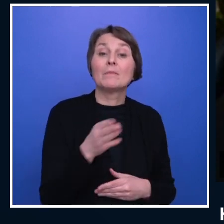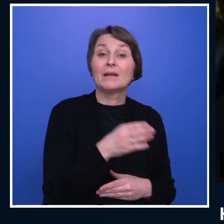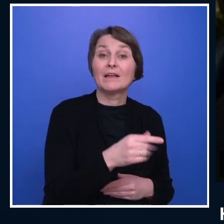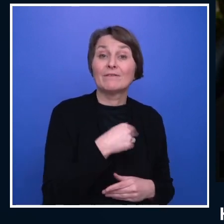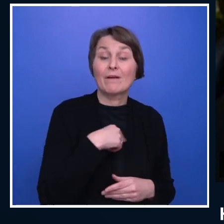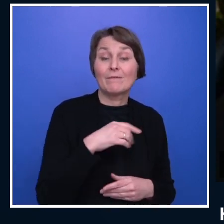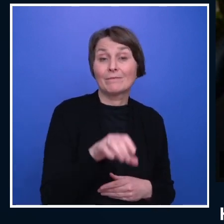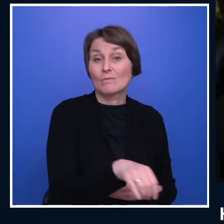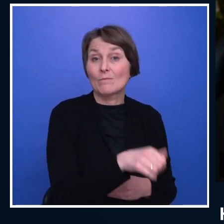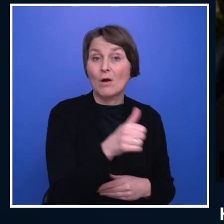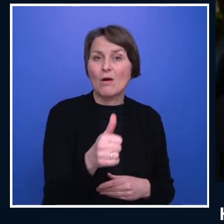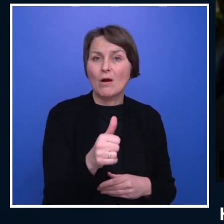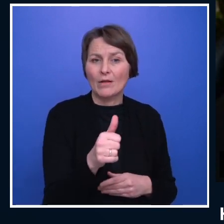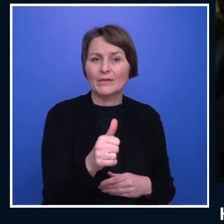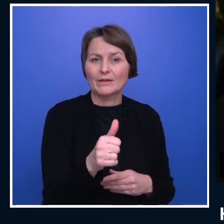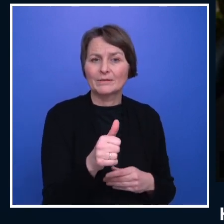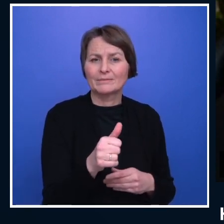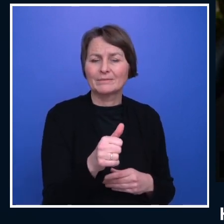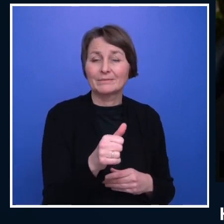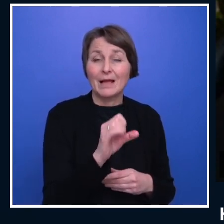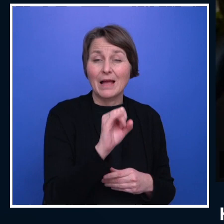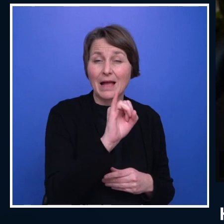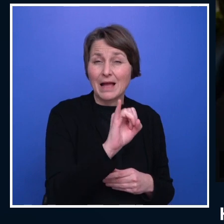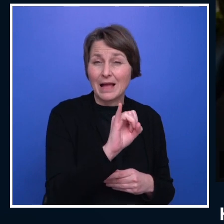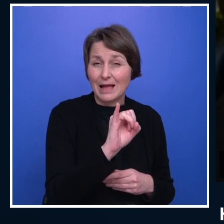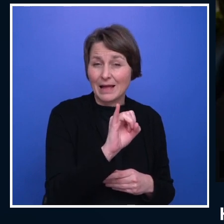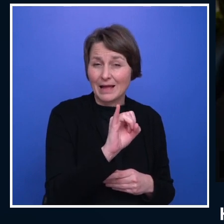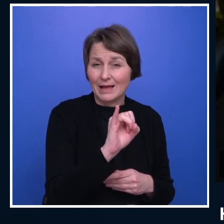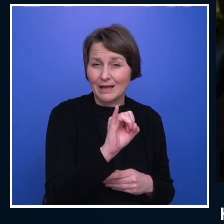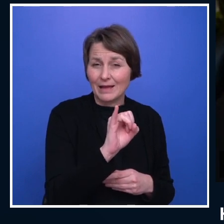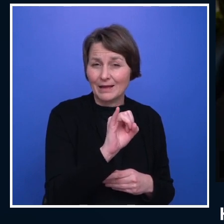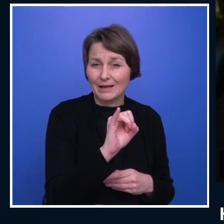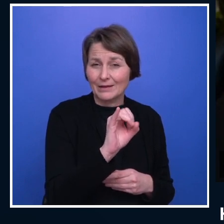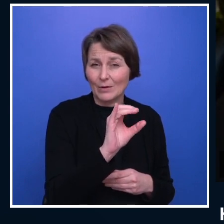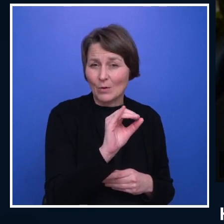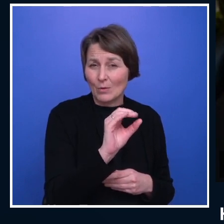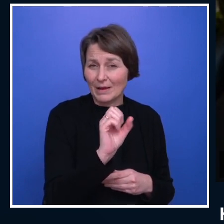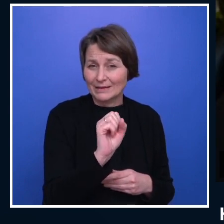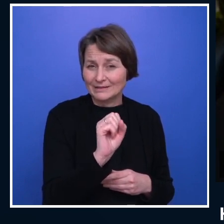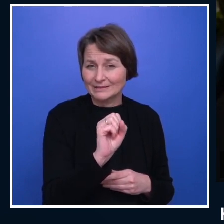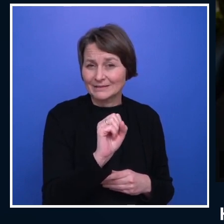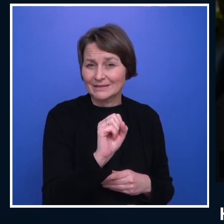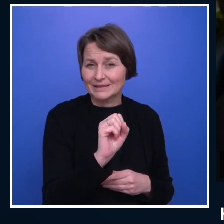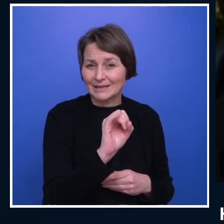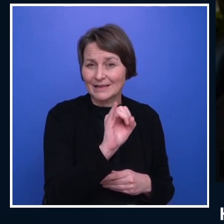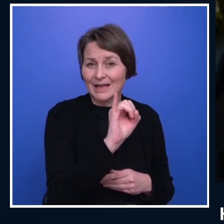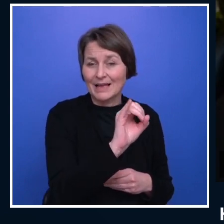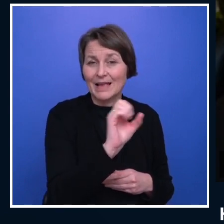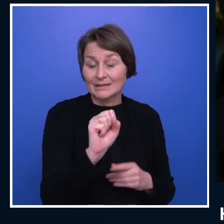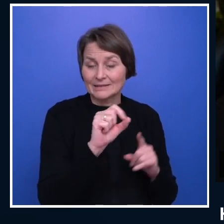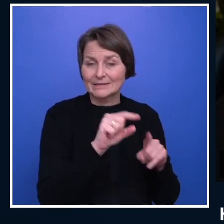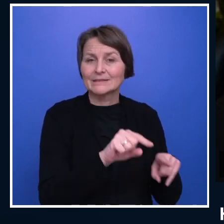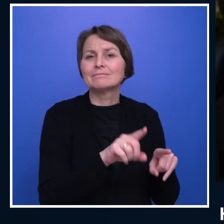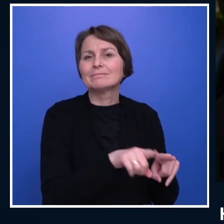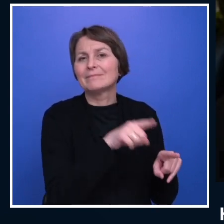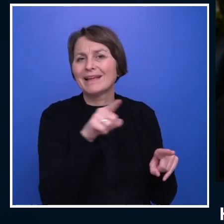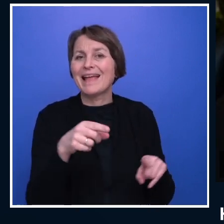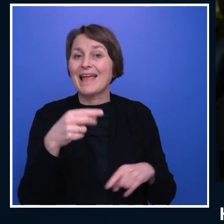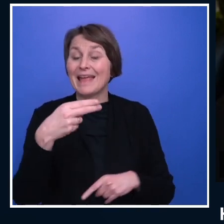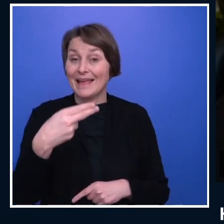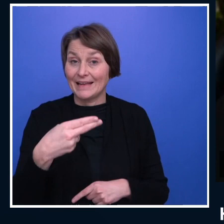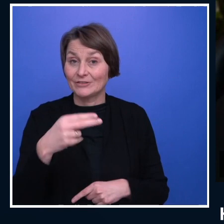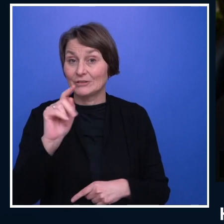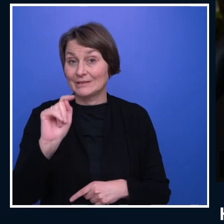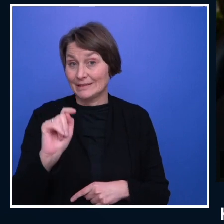emulating Iis. There's also an htaccess thing that can absorb htaccess. That would still, to your